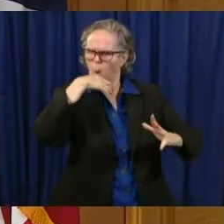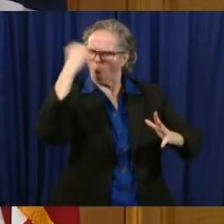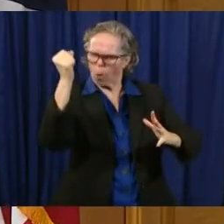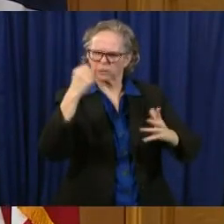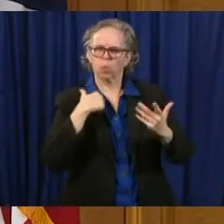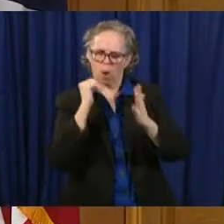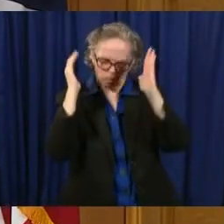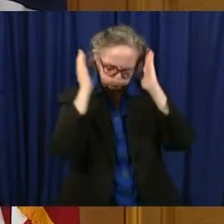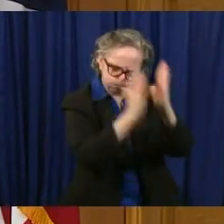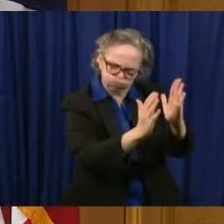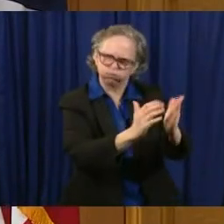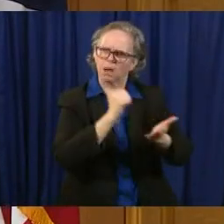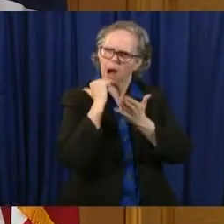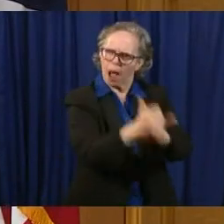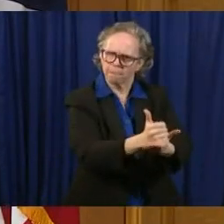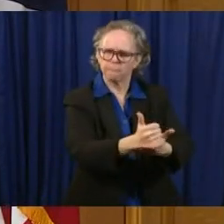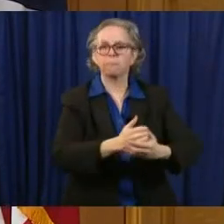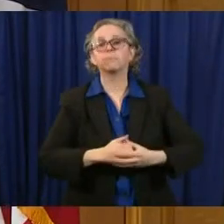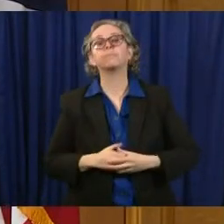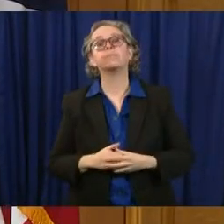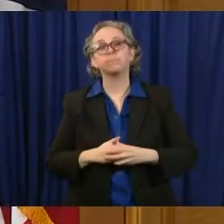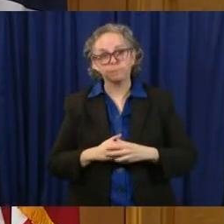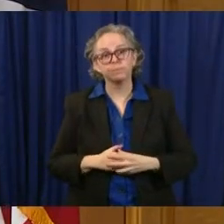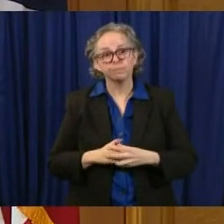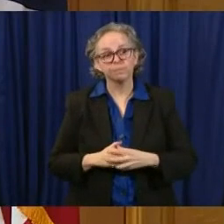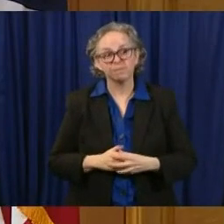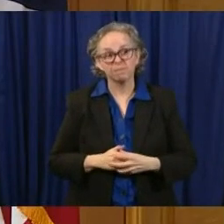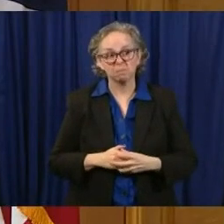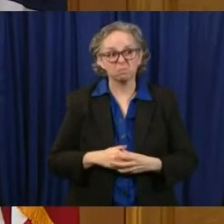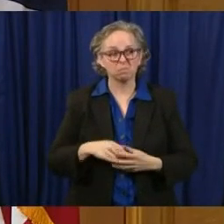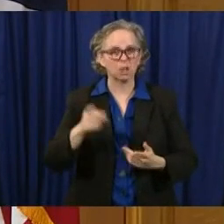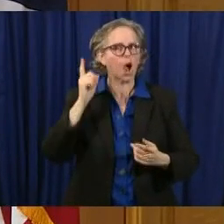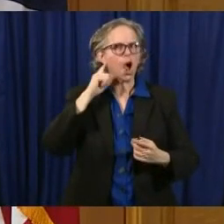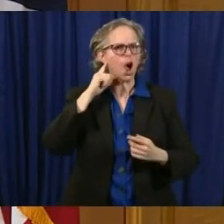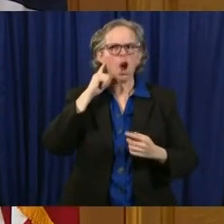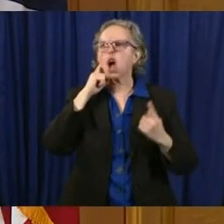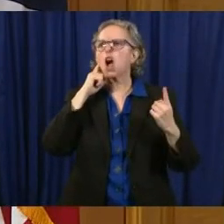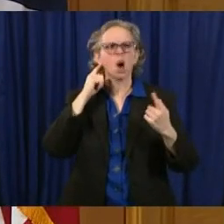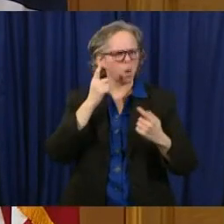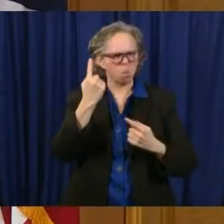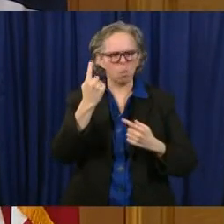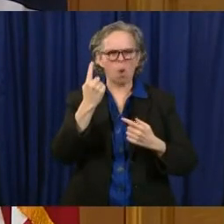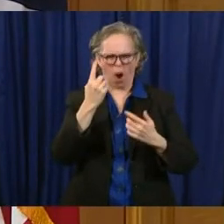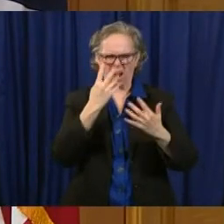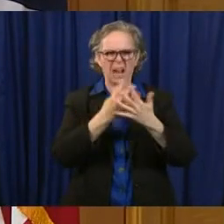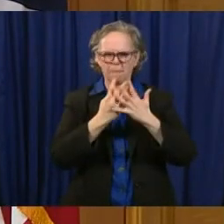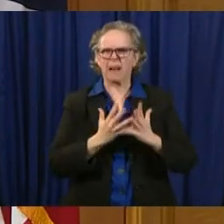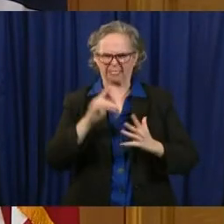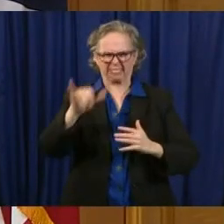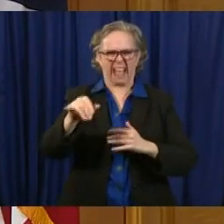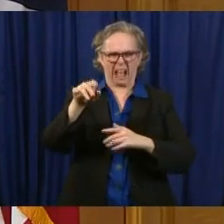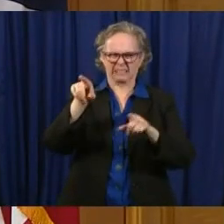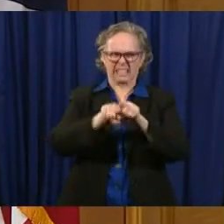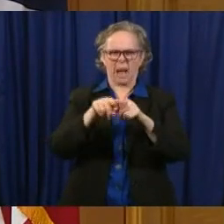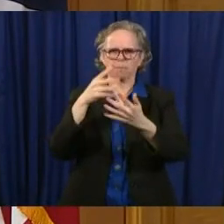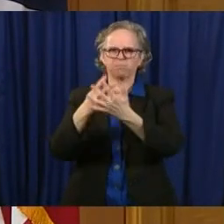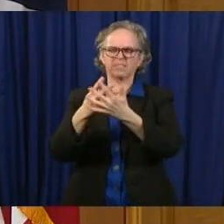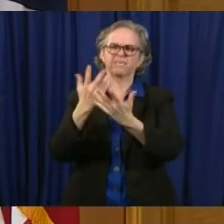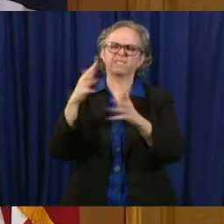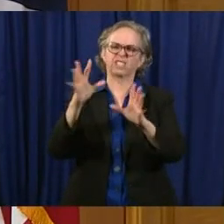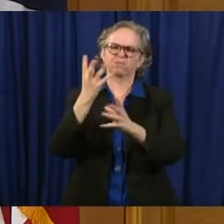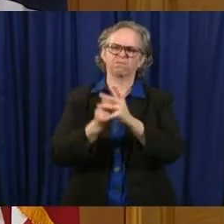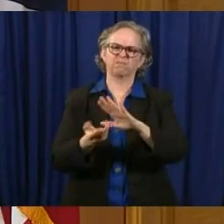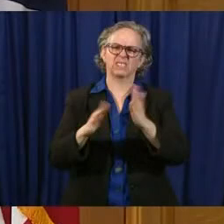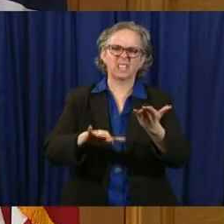Correctional Institution's health center has died. This inmate was suffering from a long-term chronic illness and passed